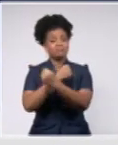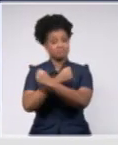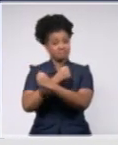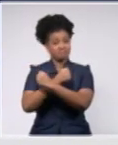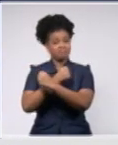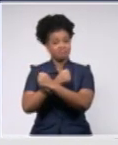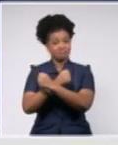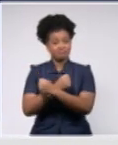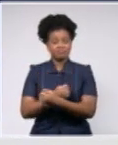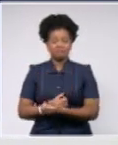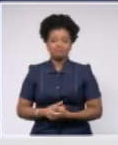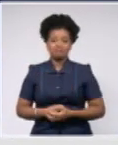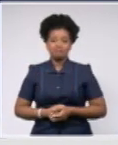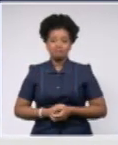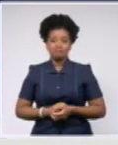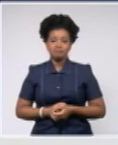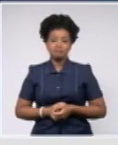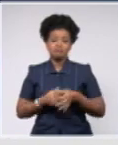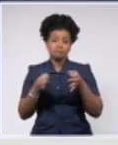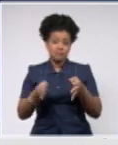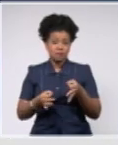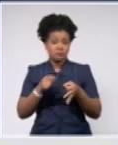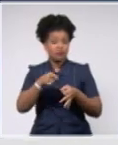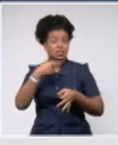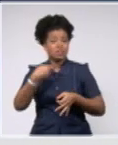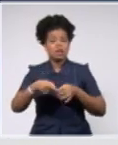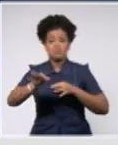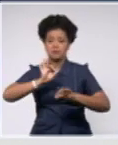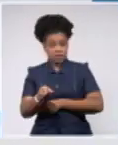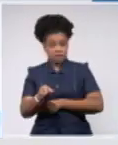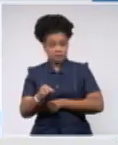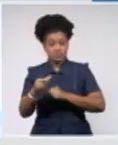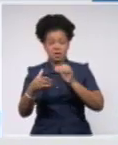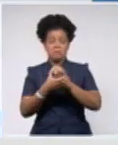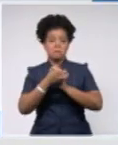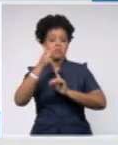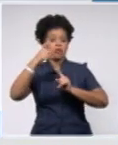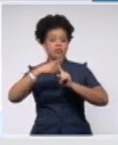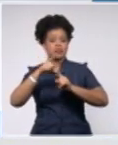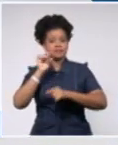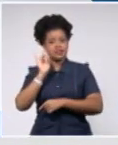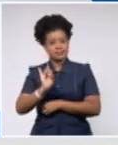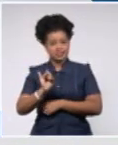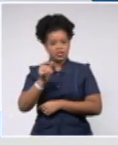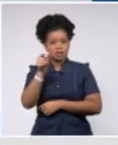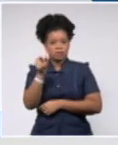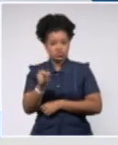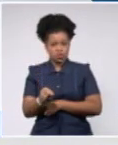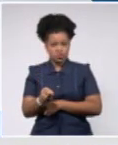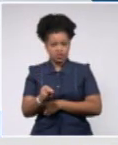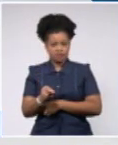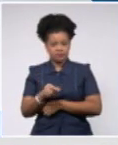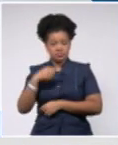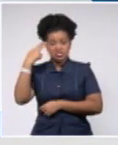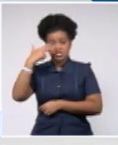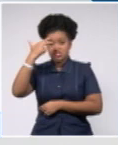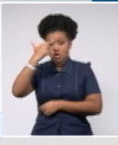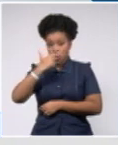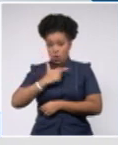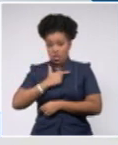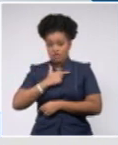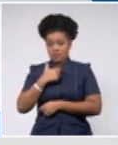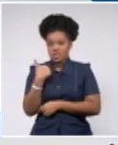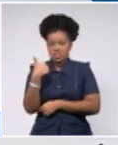Of the 50 cases diagnosed yesterday, 31 belong to Havana, 7 to